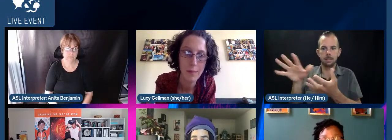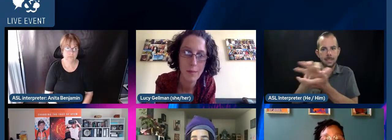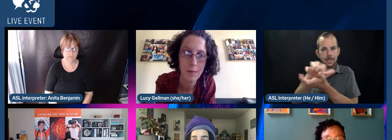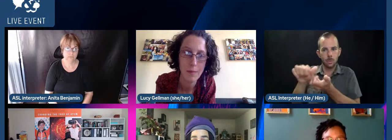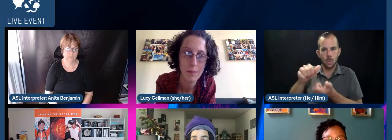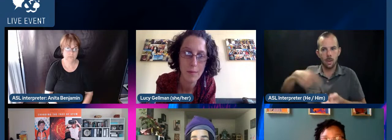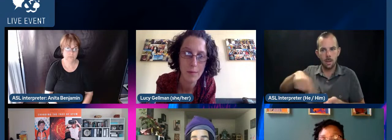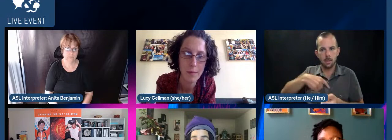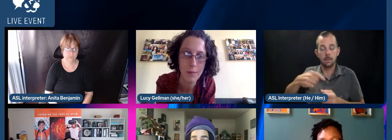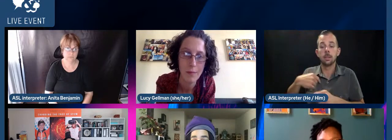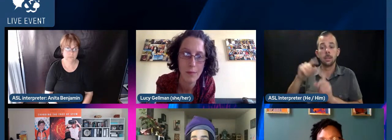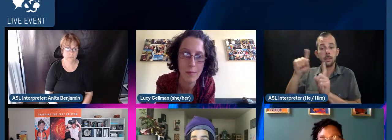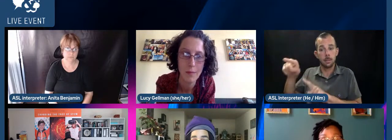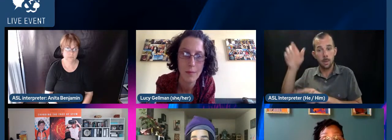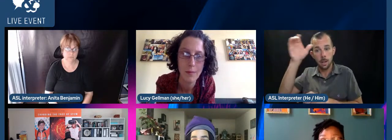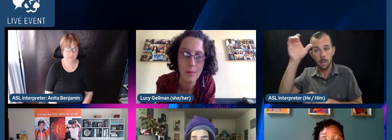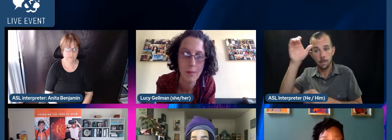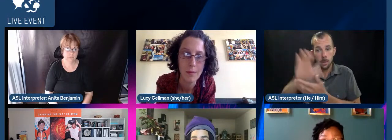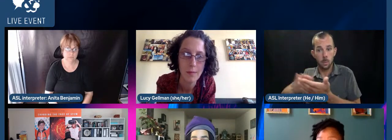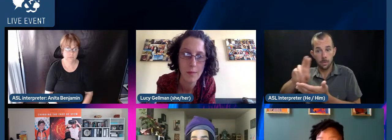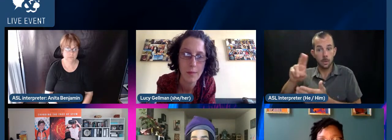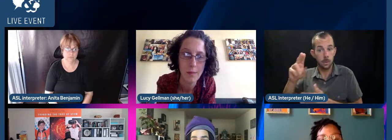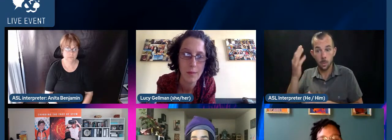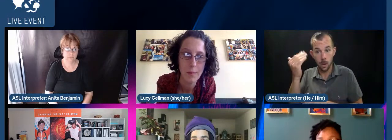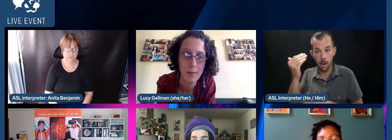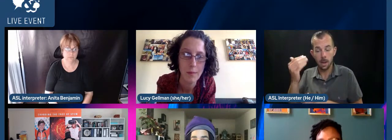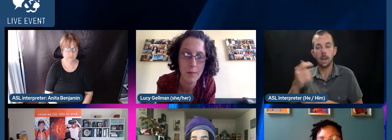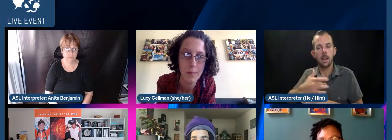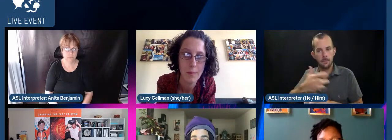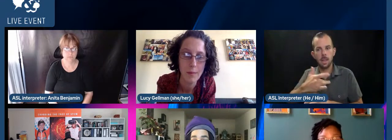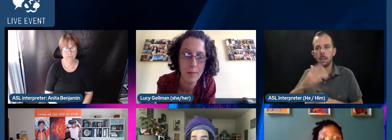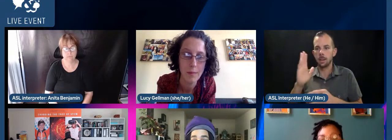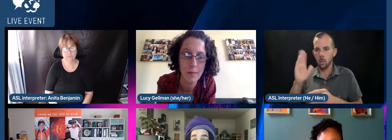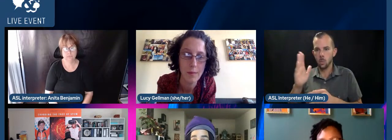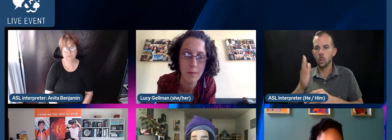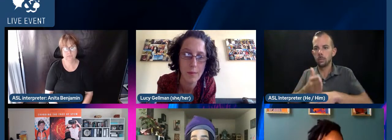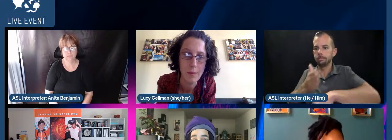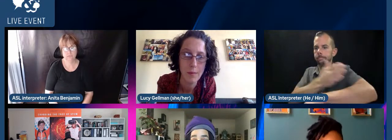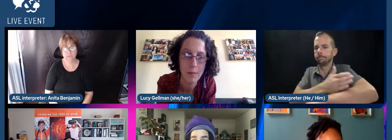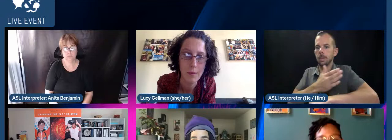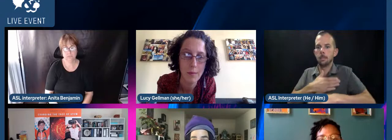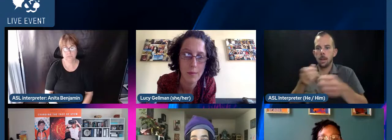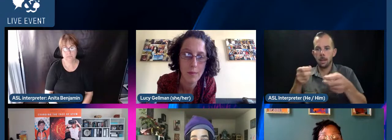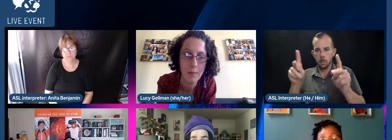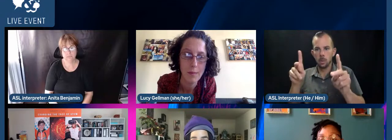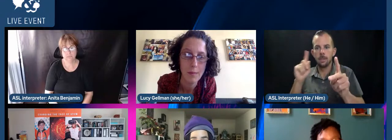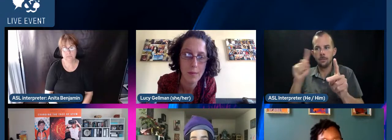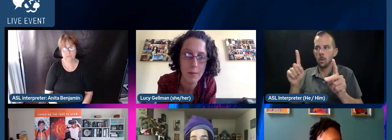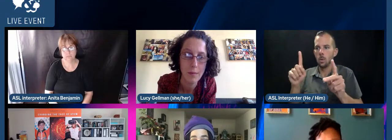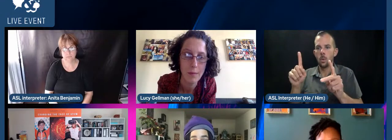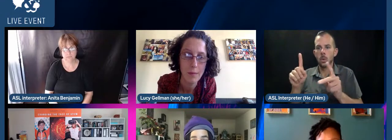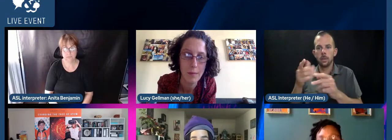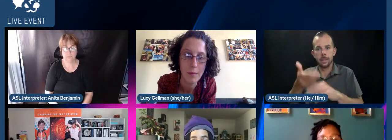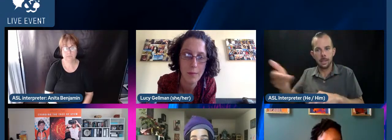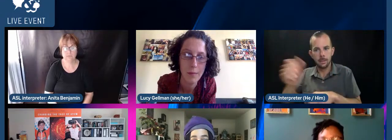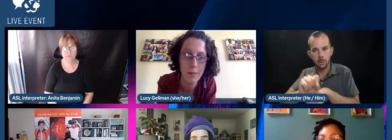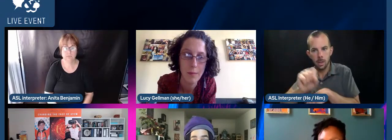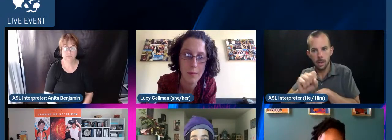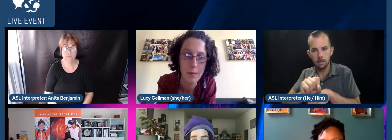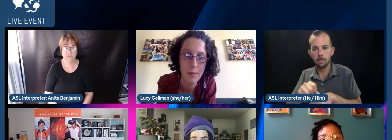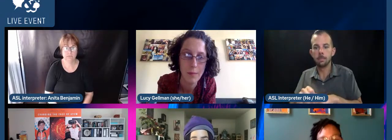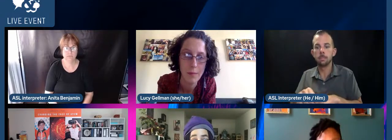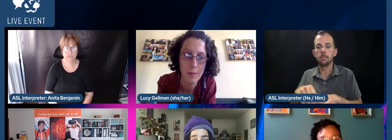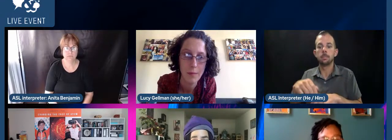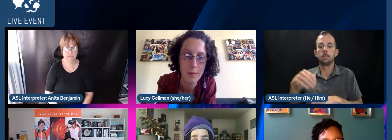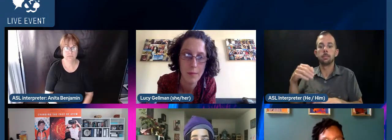knew that I would have a better chance of getting a job if my name, Cyree, with an accent on the first E, and my trans body were gonna have an